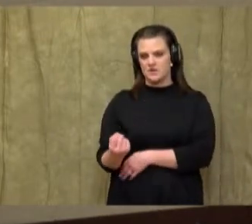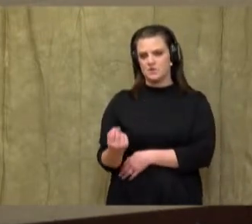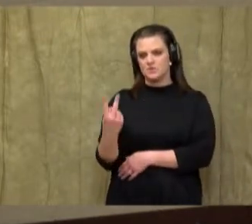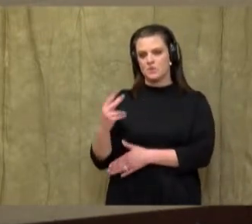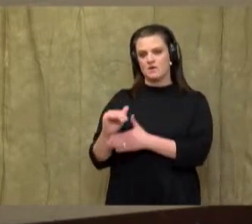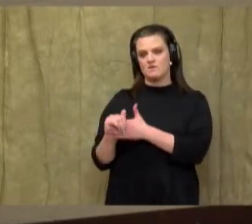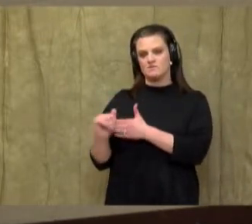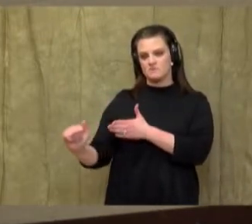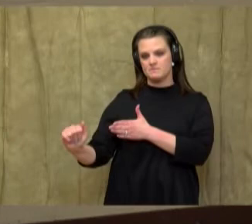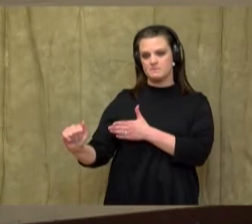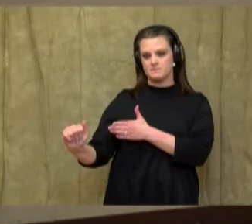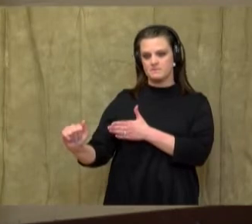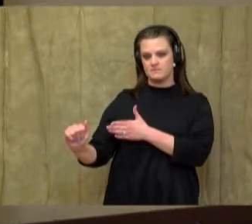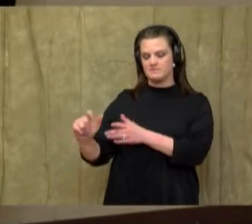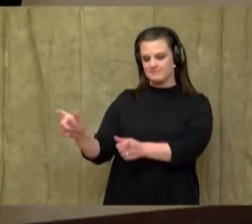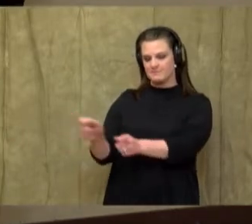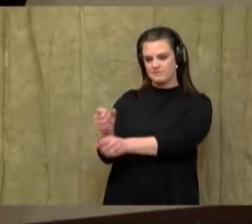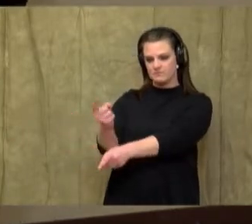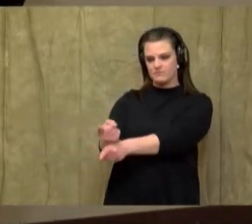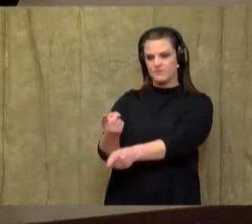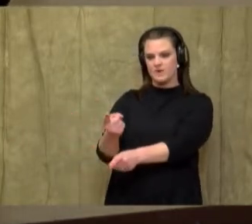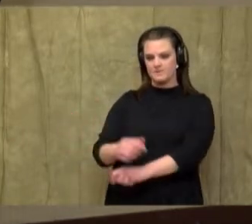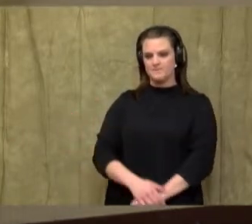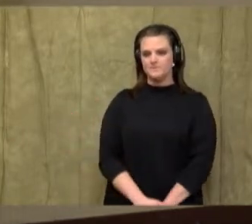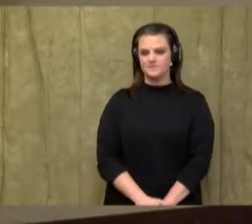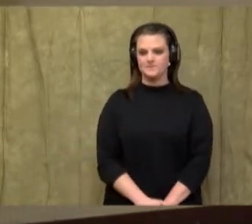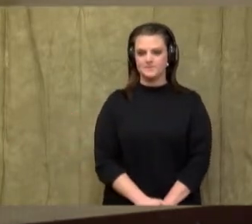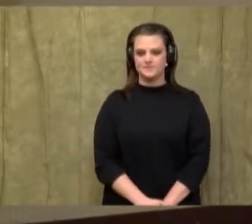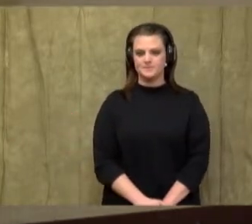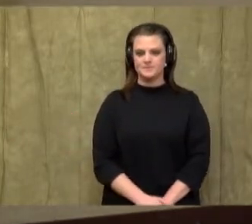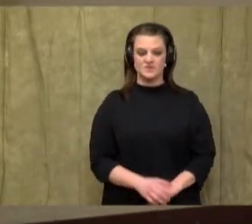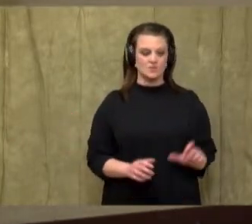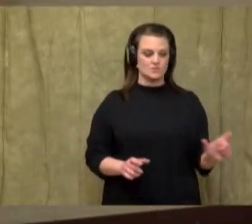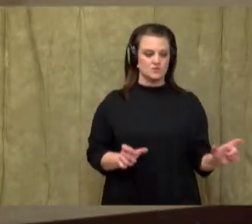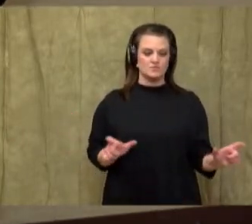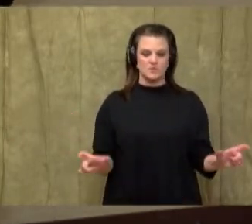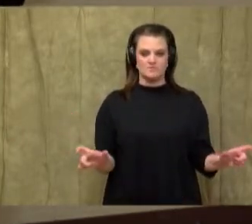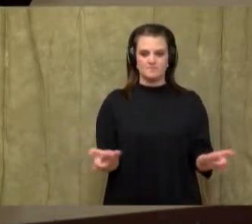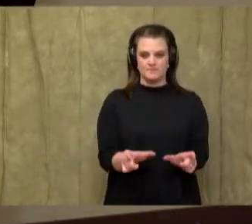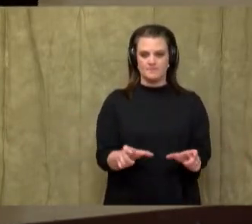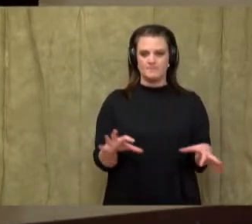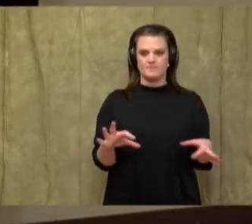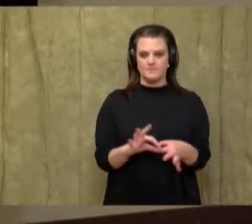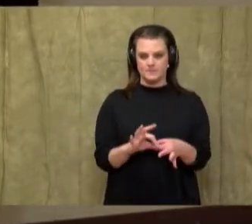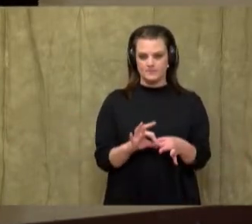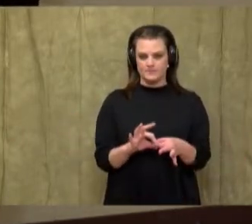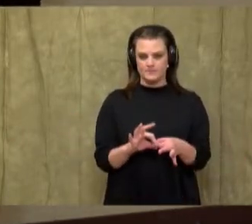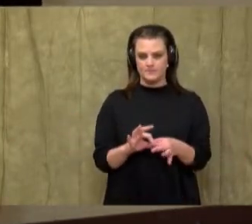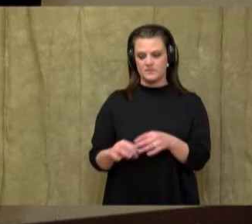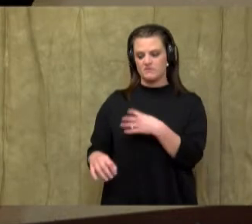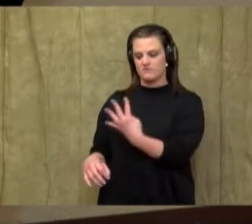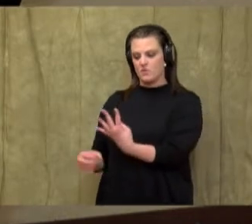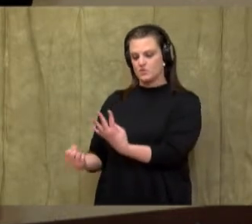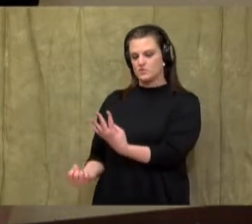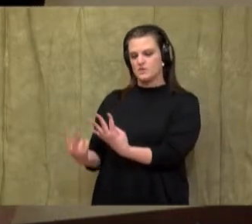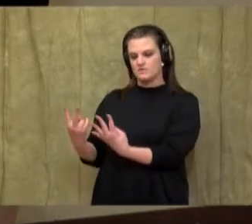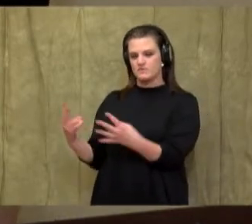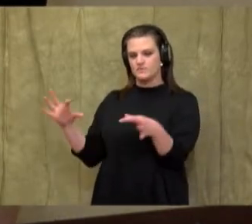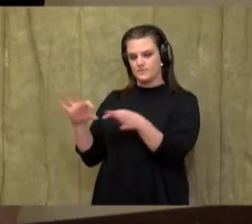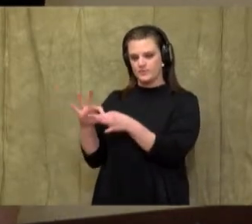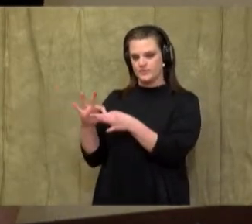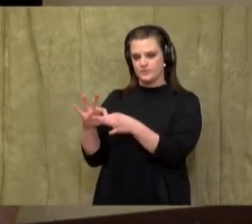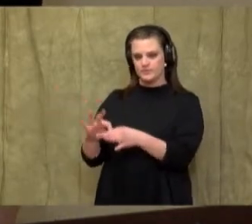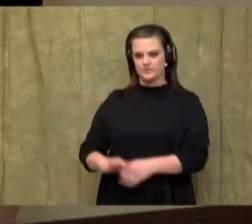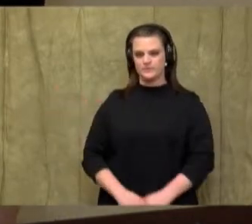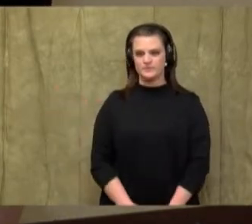$12. That's exactly right. So those terms go together as 4 and 12. So